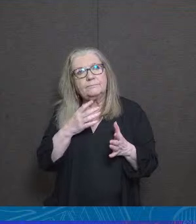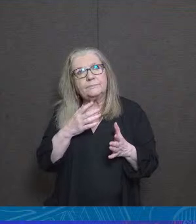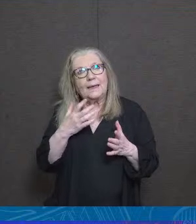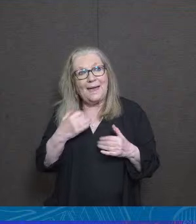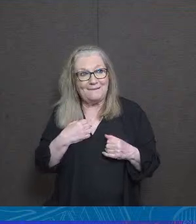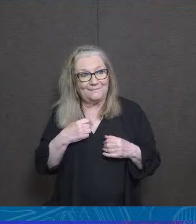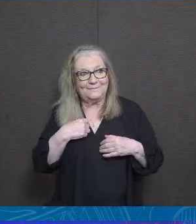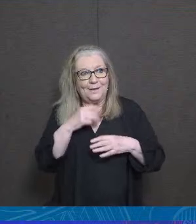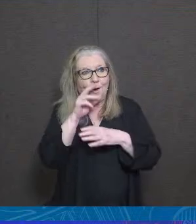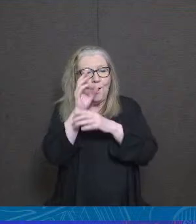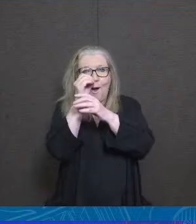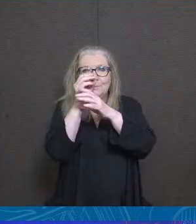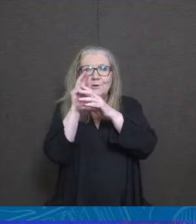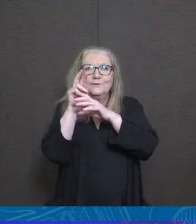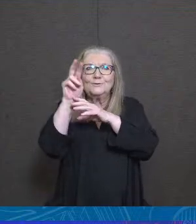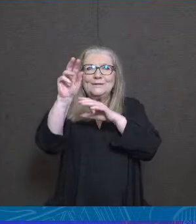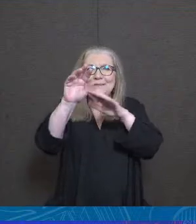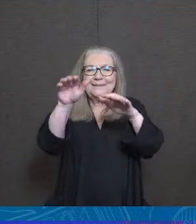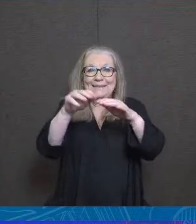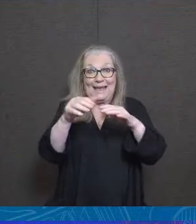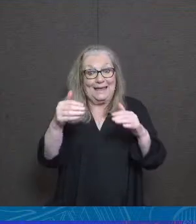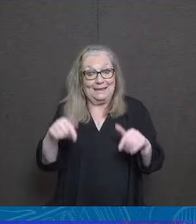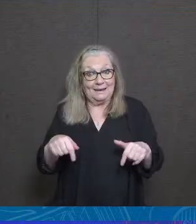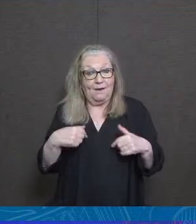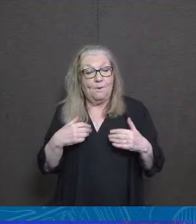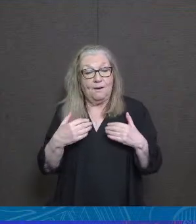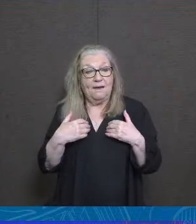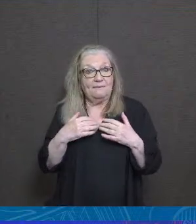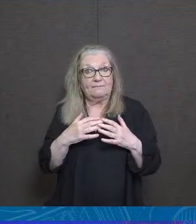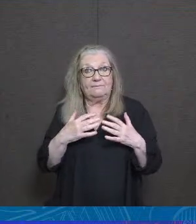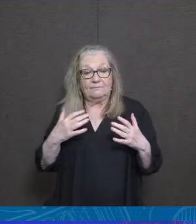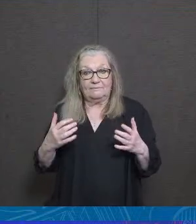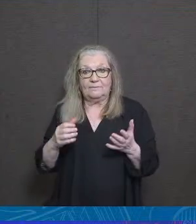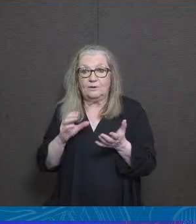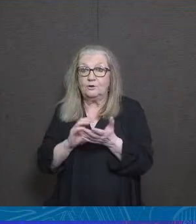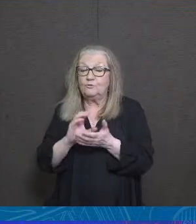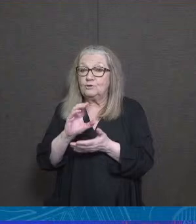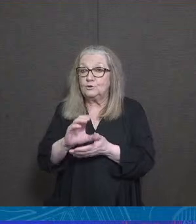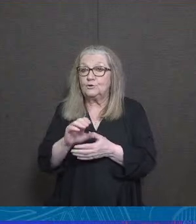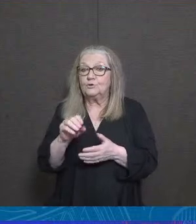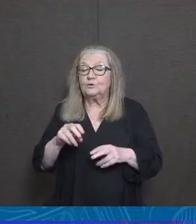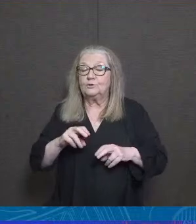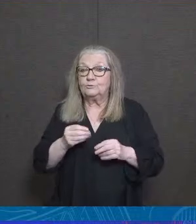a large climate program at the moment running, funded by the Ministry of Education.